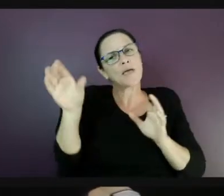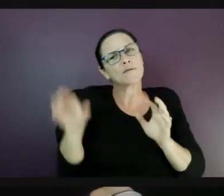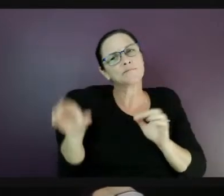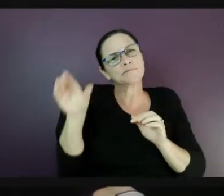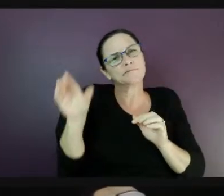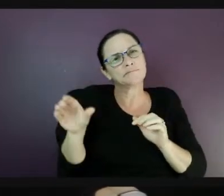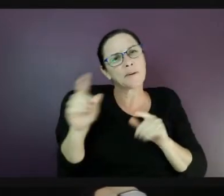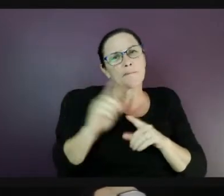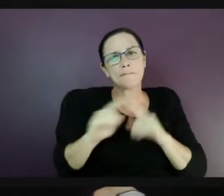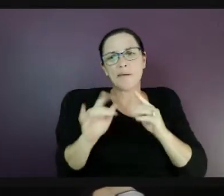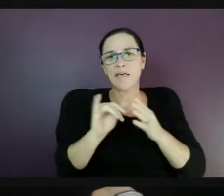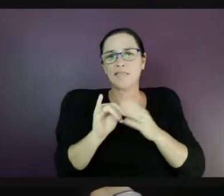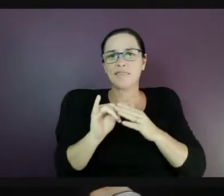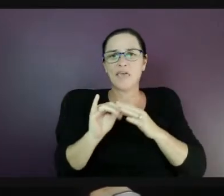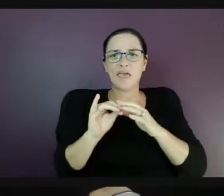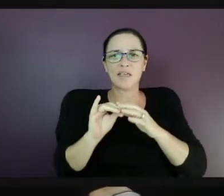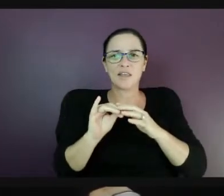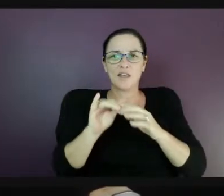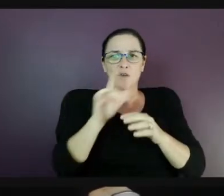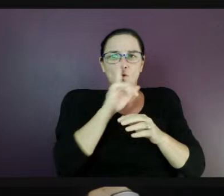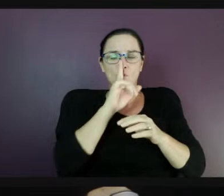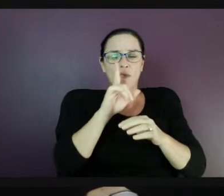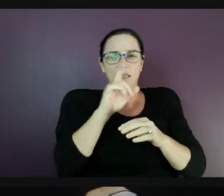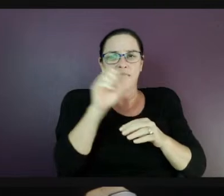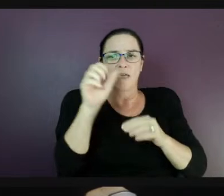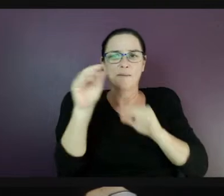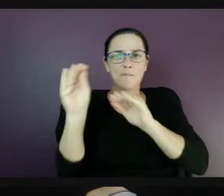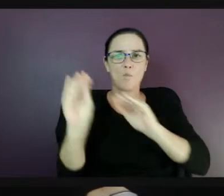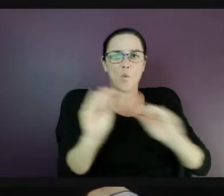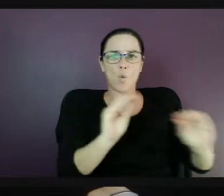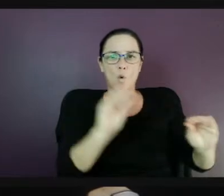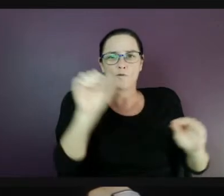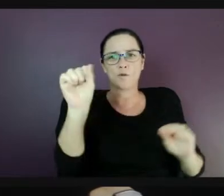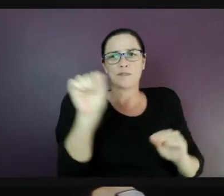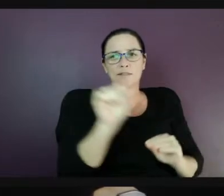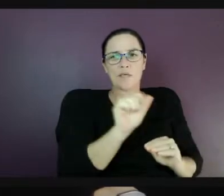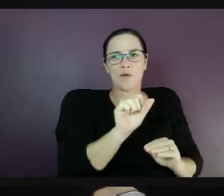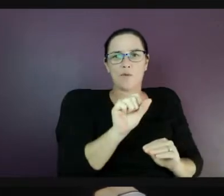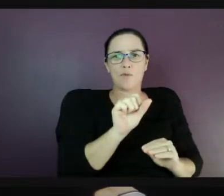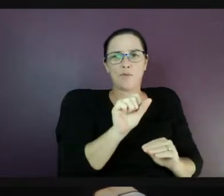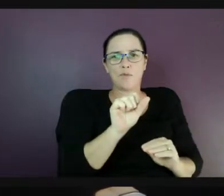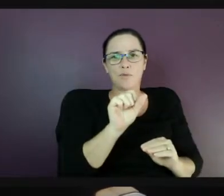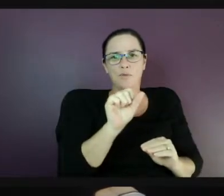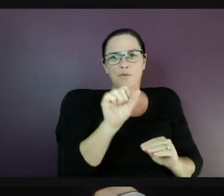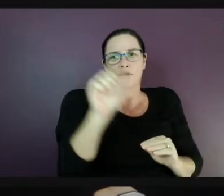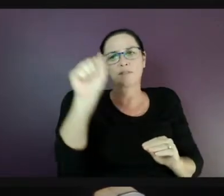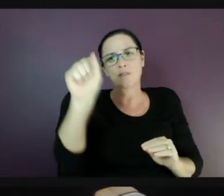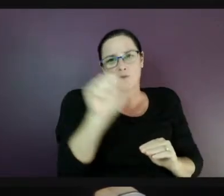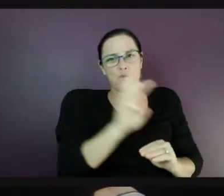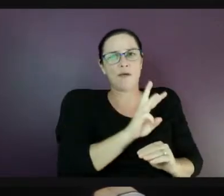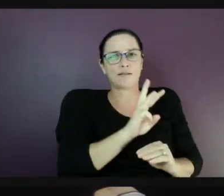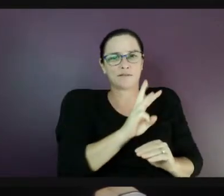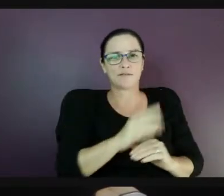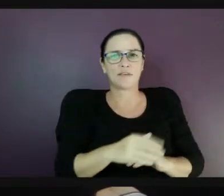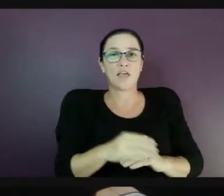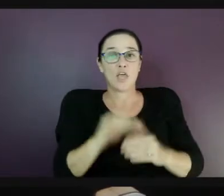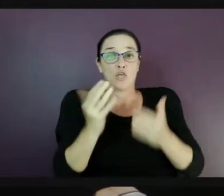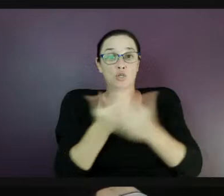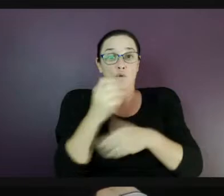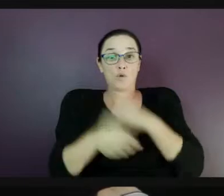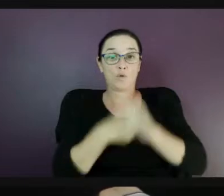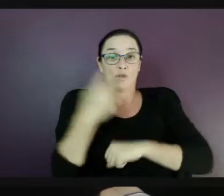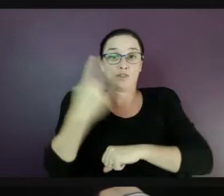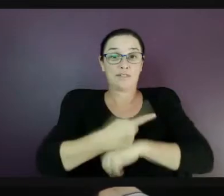that real migration that occurs following the eruption over that following day. So New Year's Day,